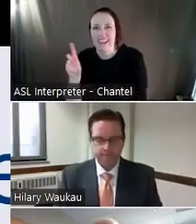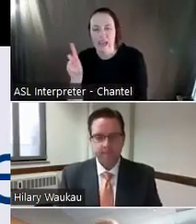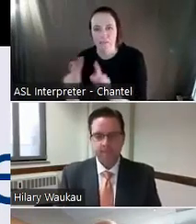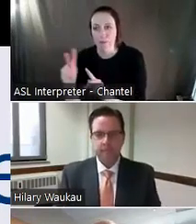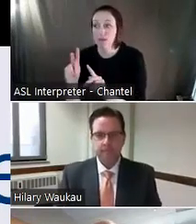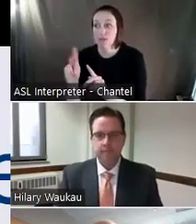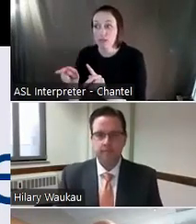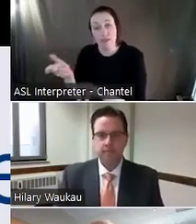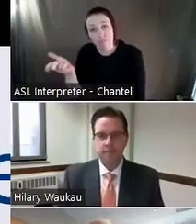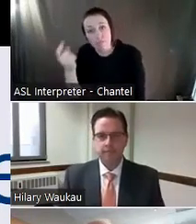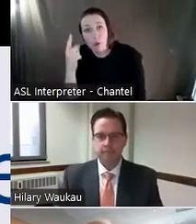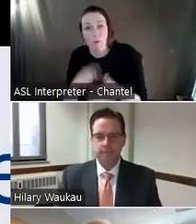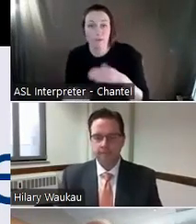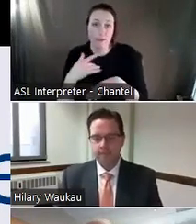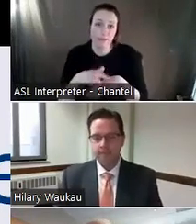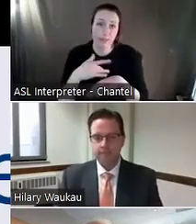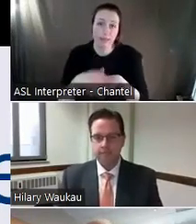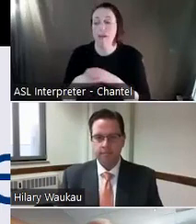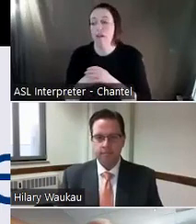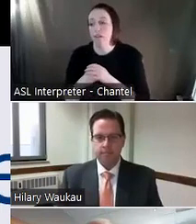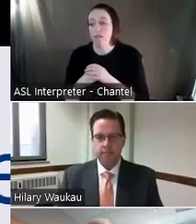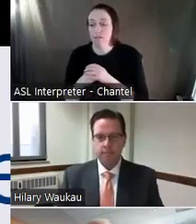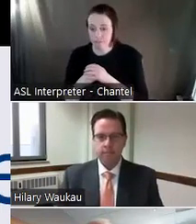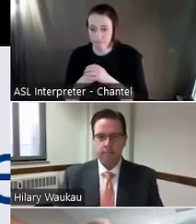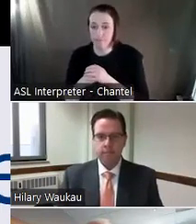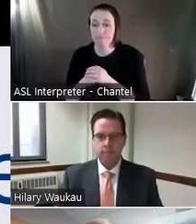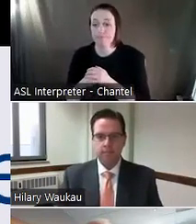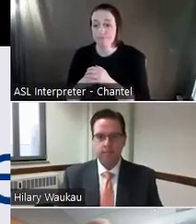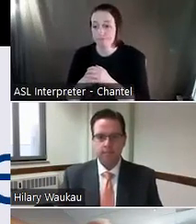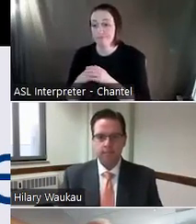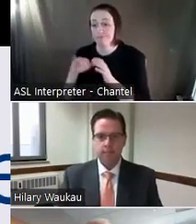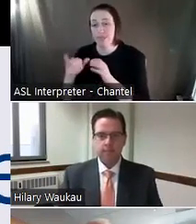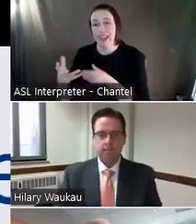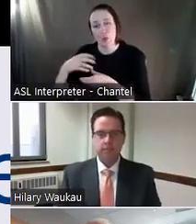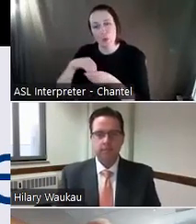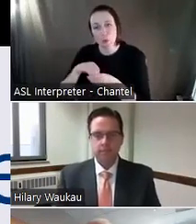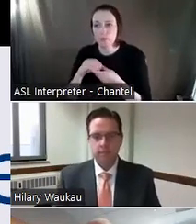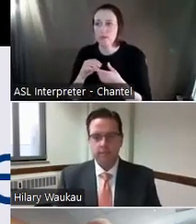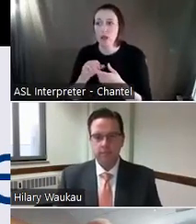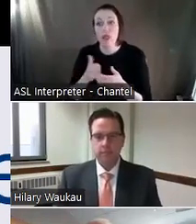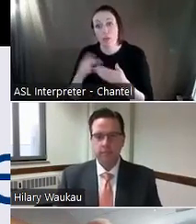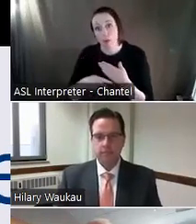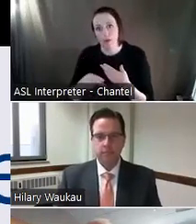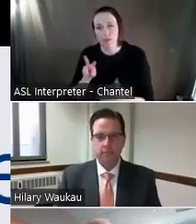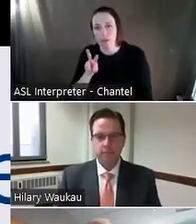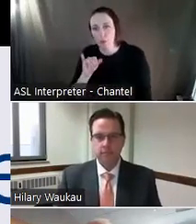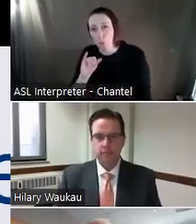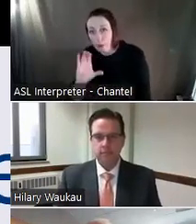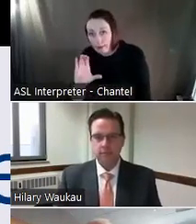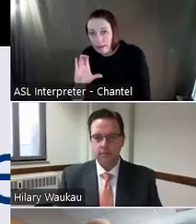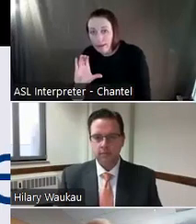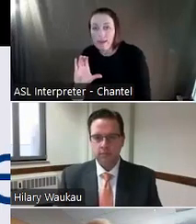of Medicaid, as well as through other programming, such as through our WIC program. So there's a great deal of communication